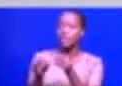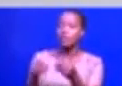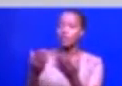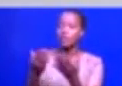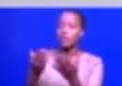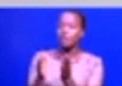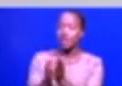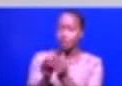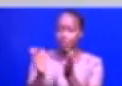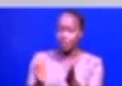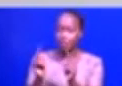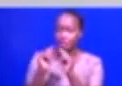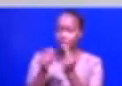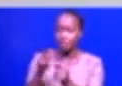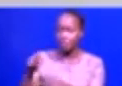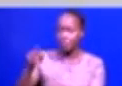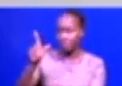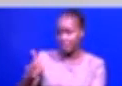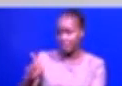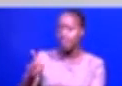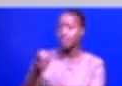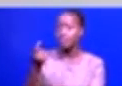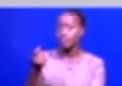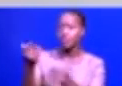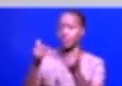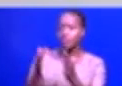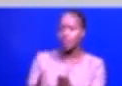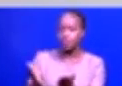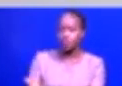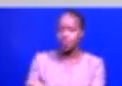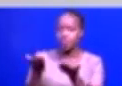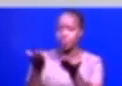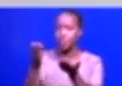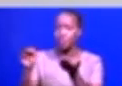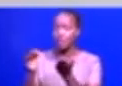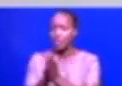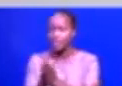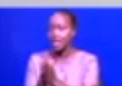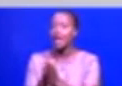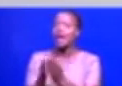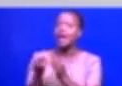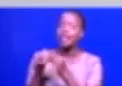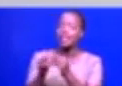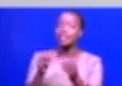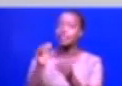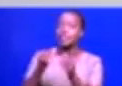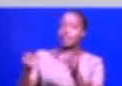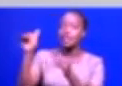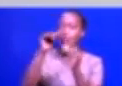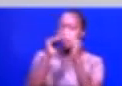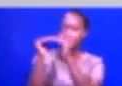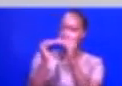to the teams in the Premier League for them to get a few players to promote them and get them in the upper